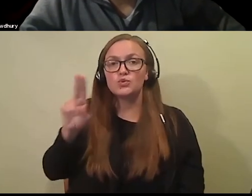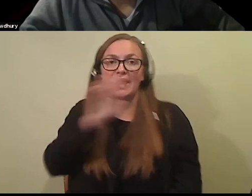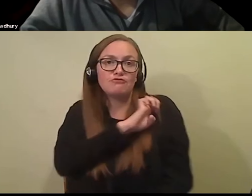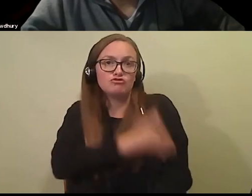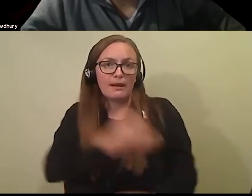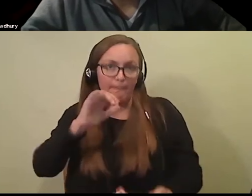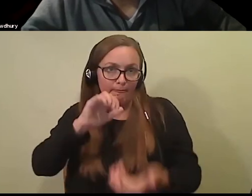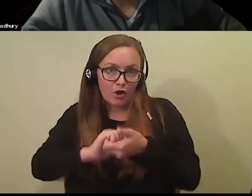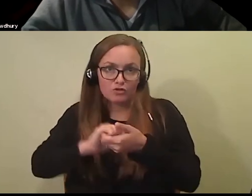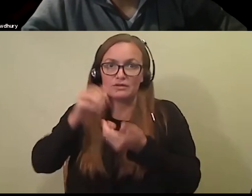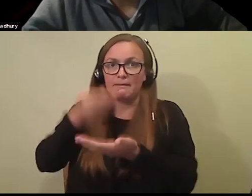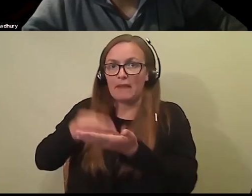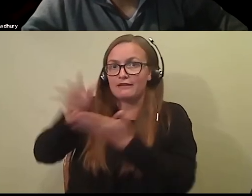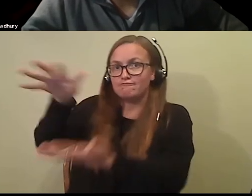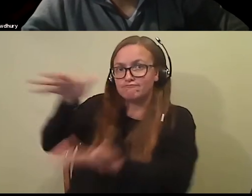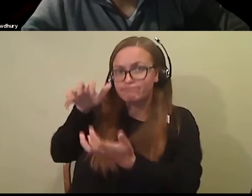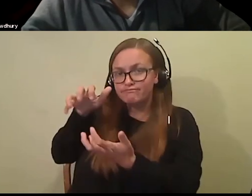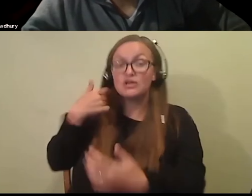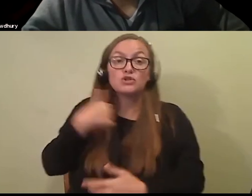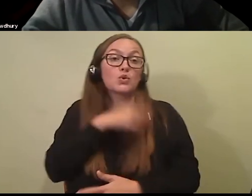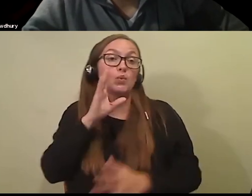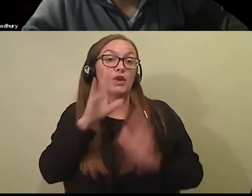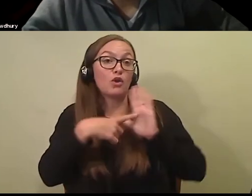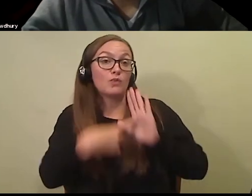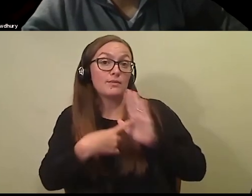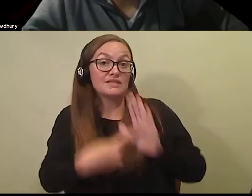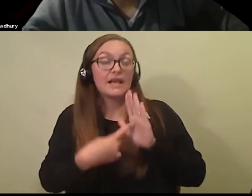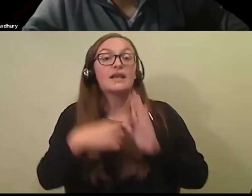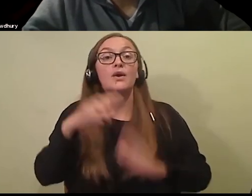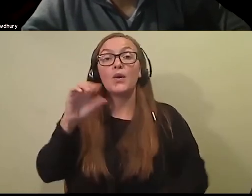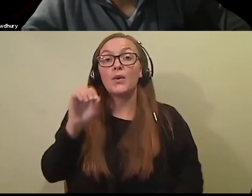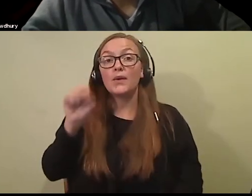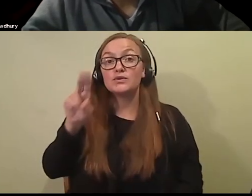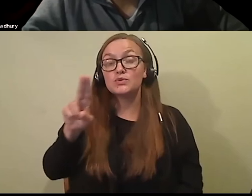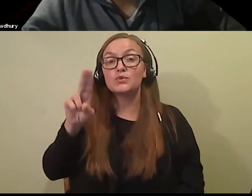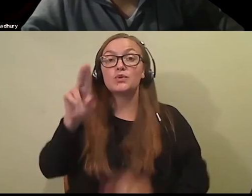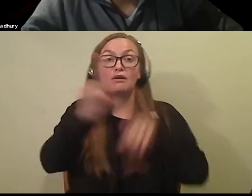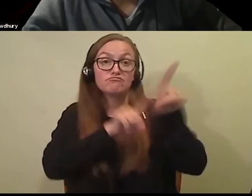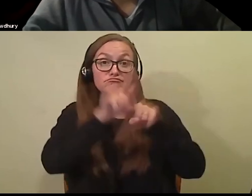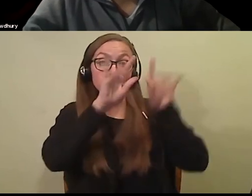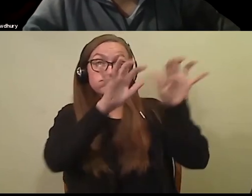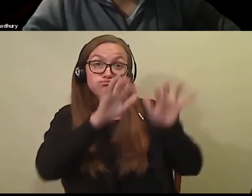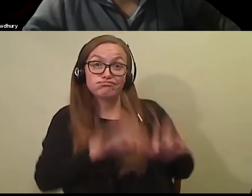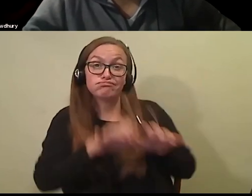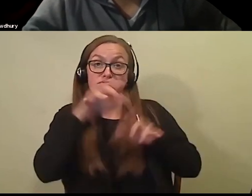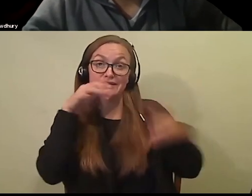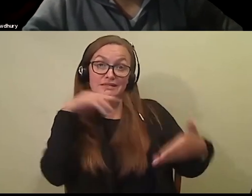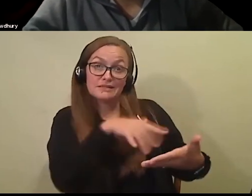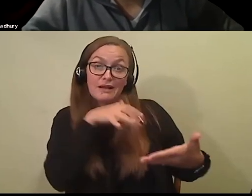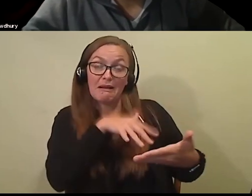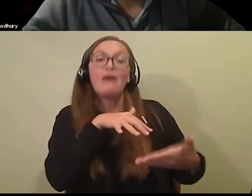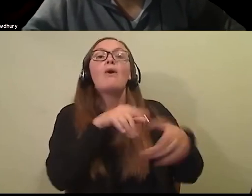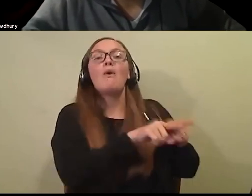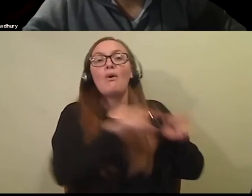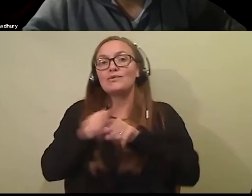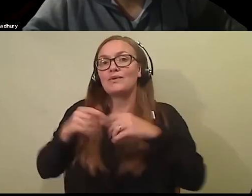only representing the Ohio State Astronomy Department, but actually partnering with this WestFest event, which has a series of online events